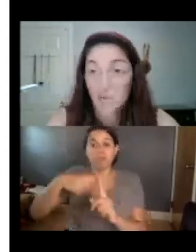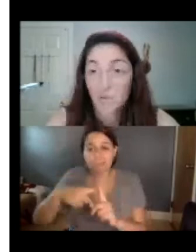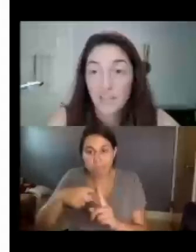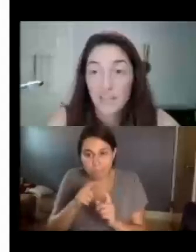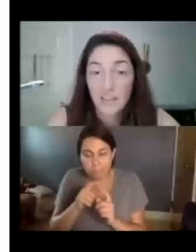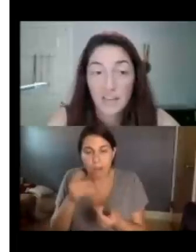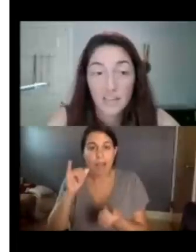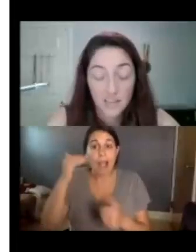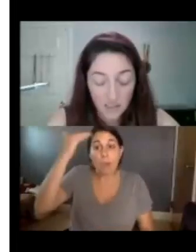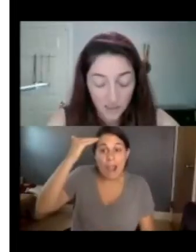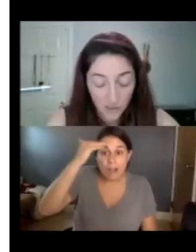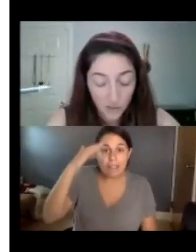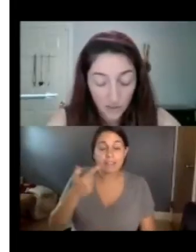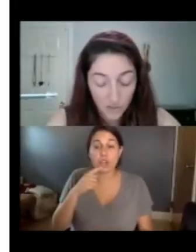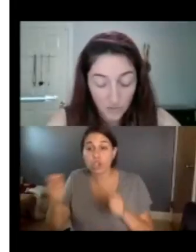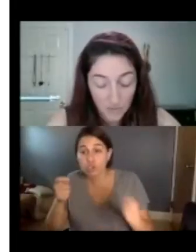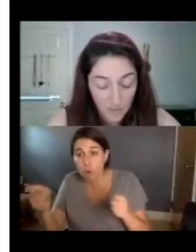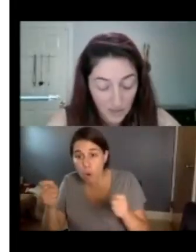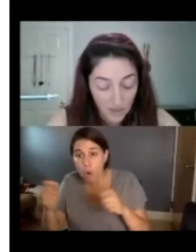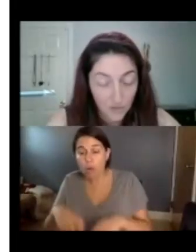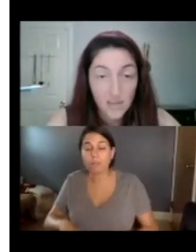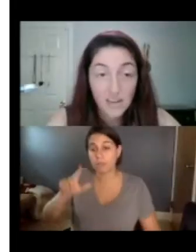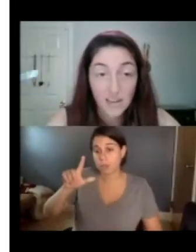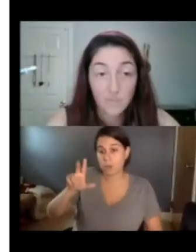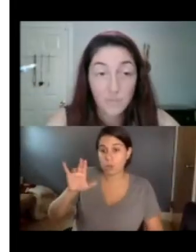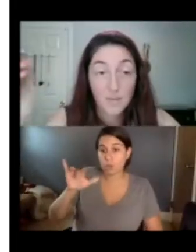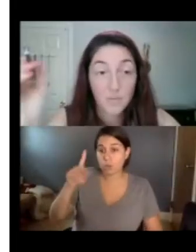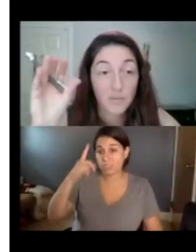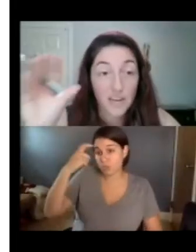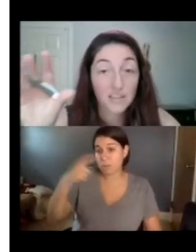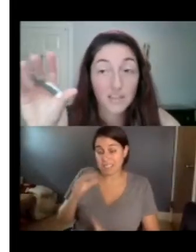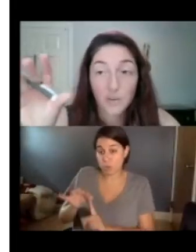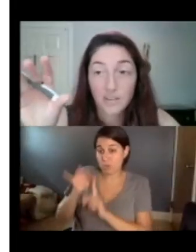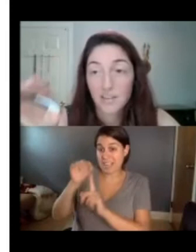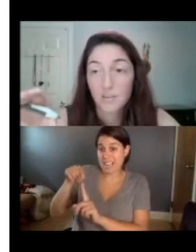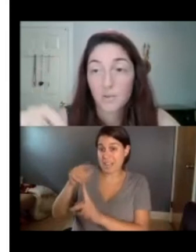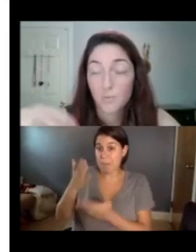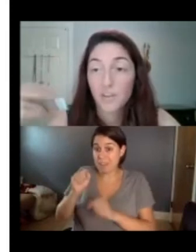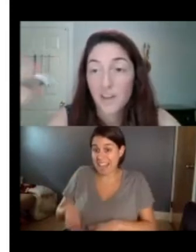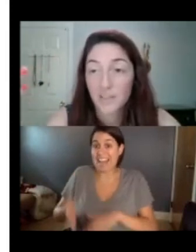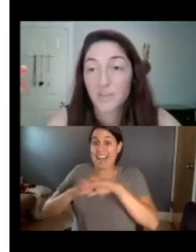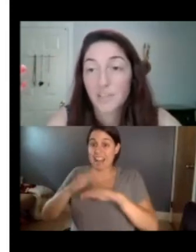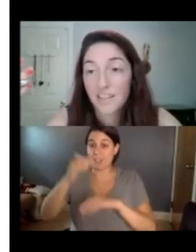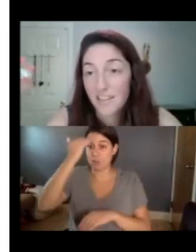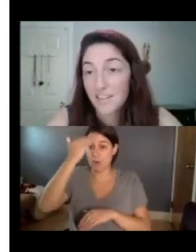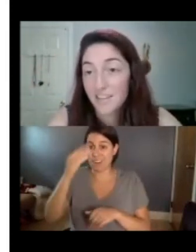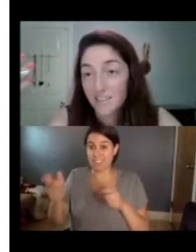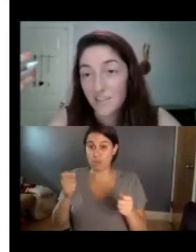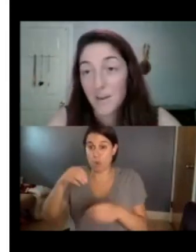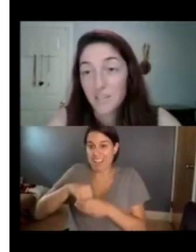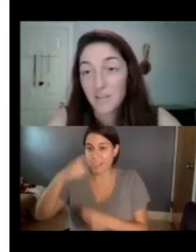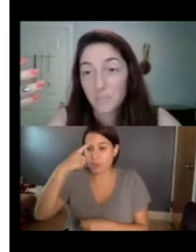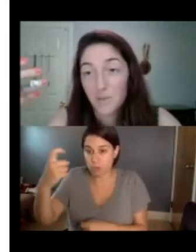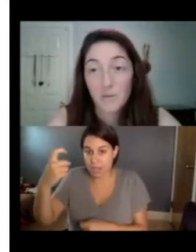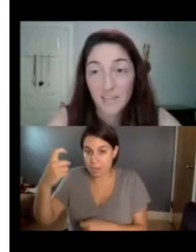and control. And lucid dreaming may be unique in being able to enhance awareness and control while you're actually in